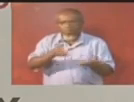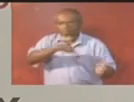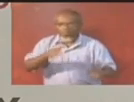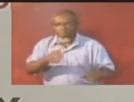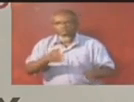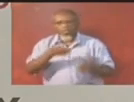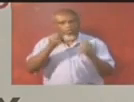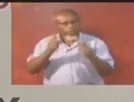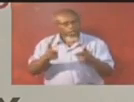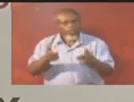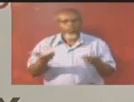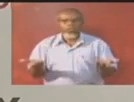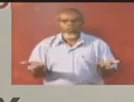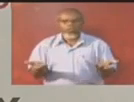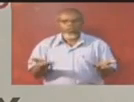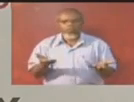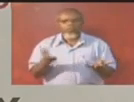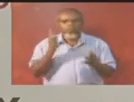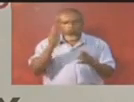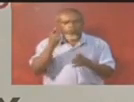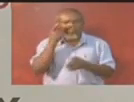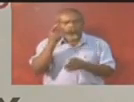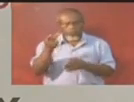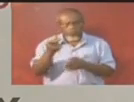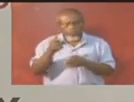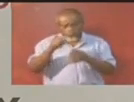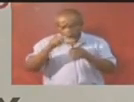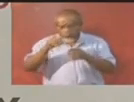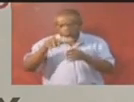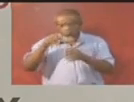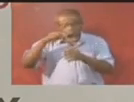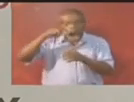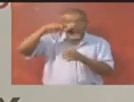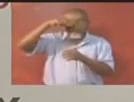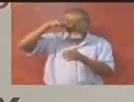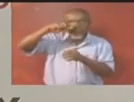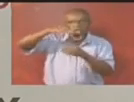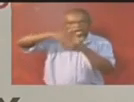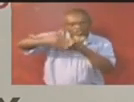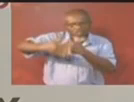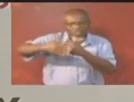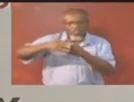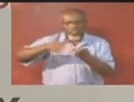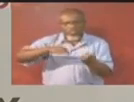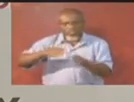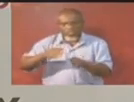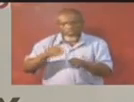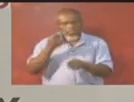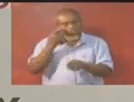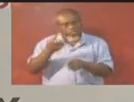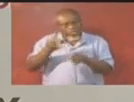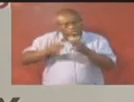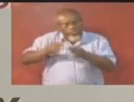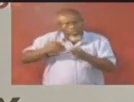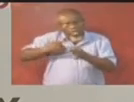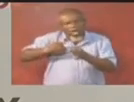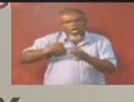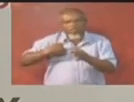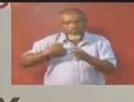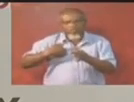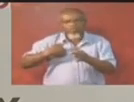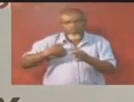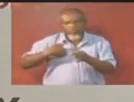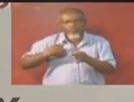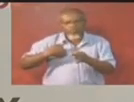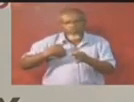the overall data, which does take a bit of cleaning and work to see whether we are experiencing what they call